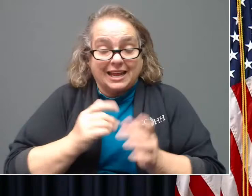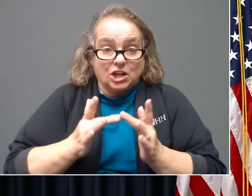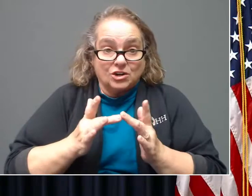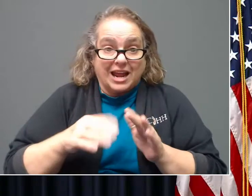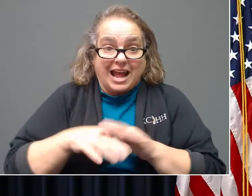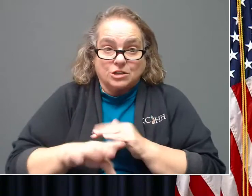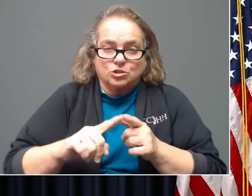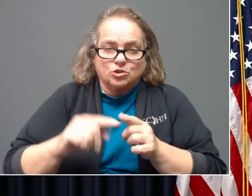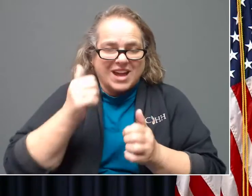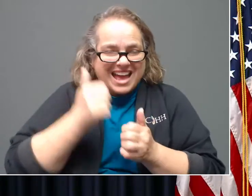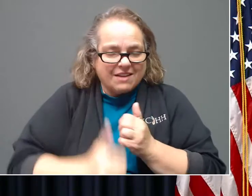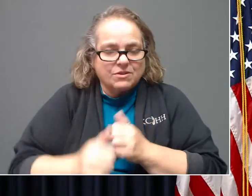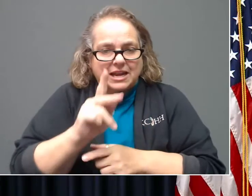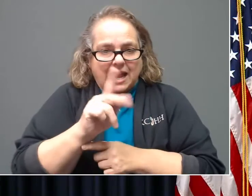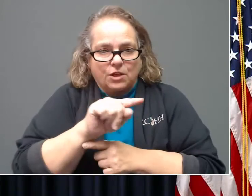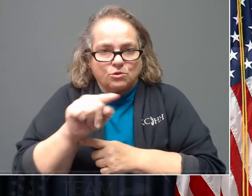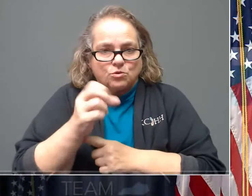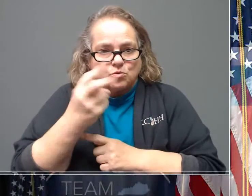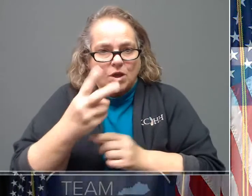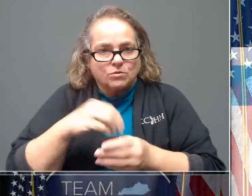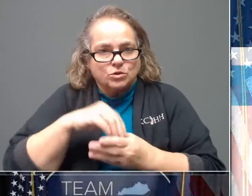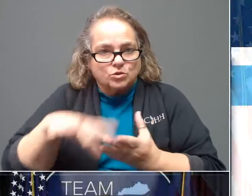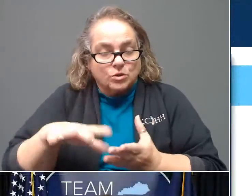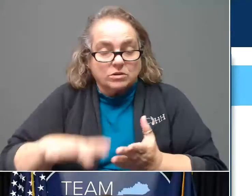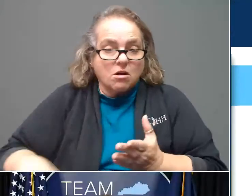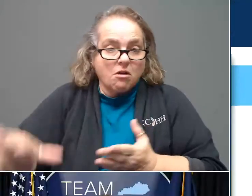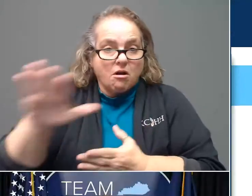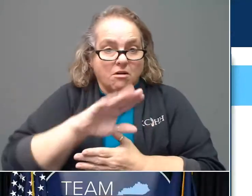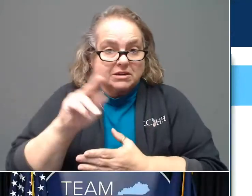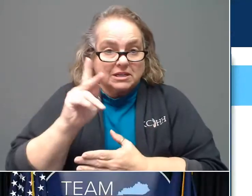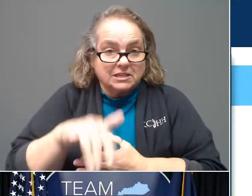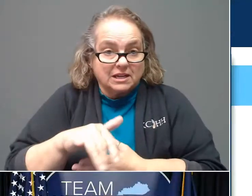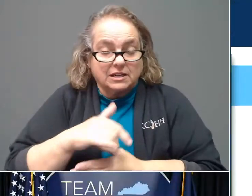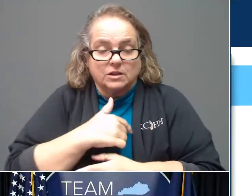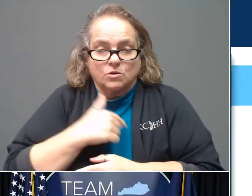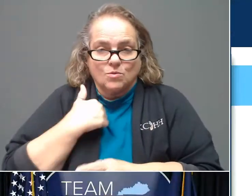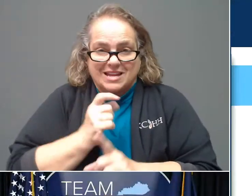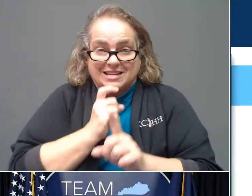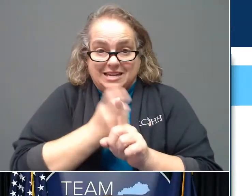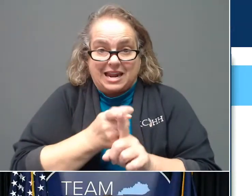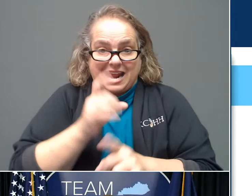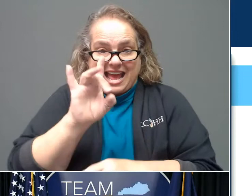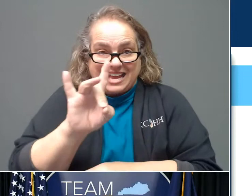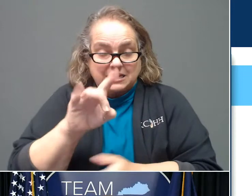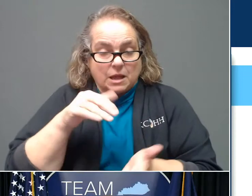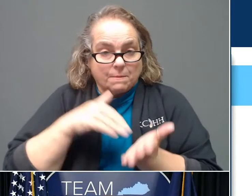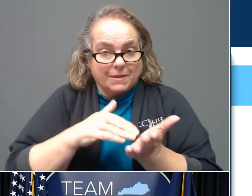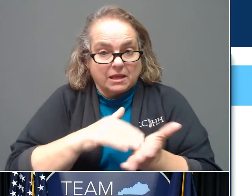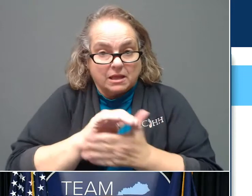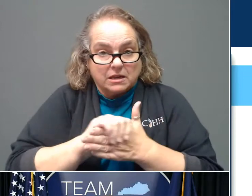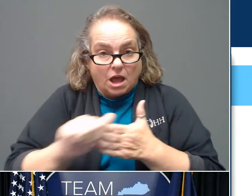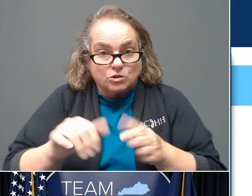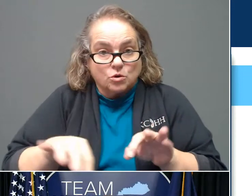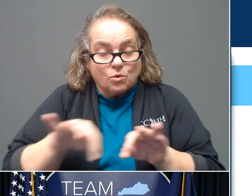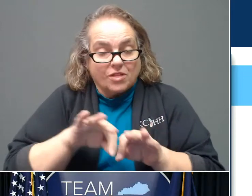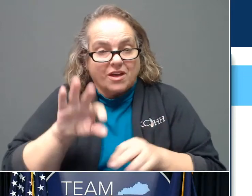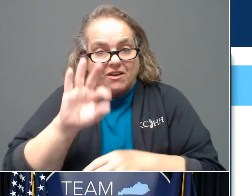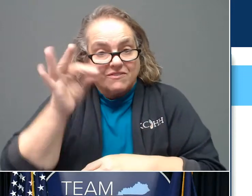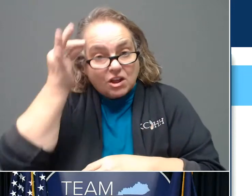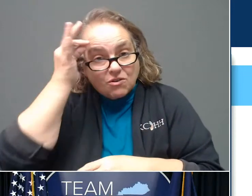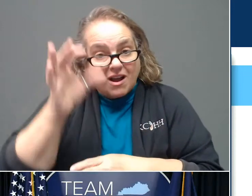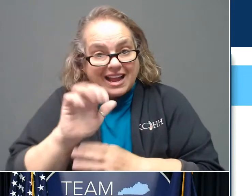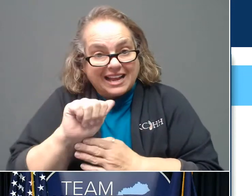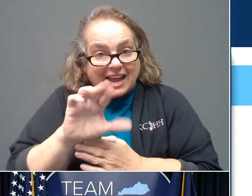student across this Commonwealth. We dedicated $8 million worth of federal CARES funding to that